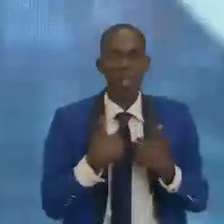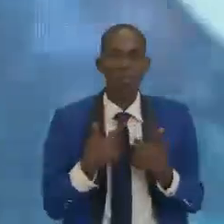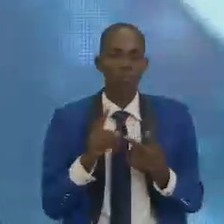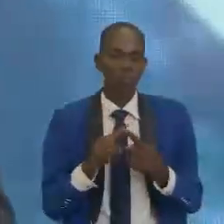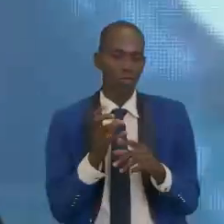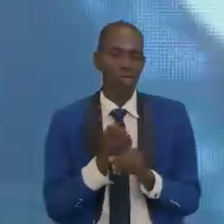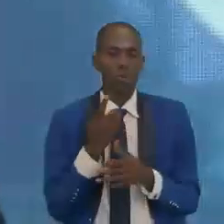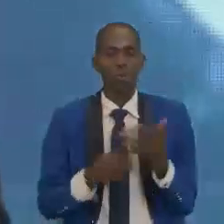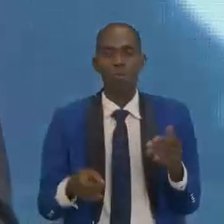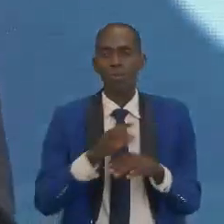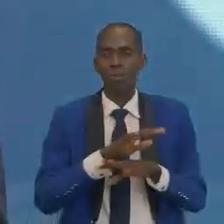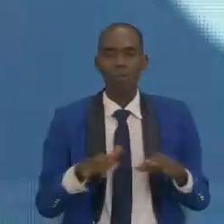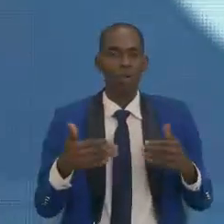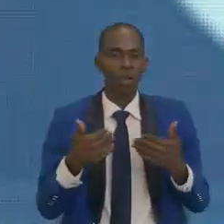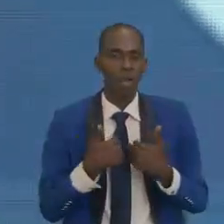have.